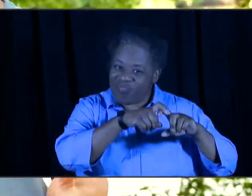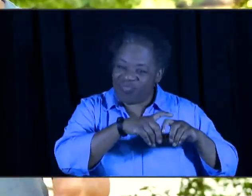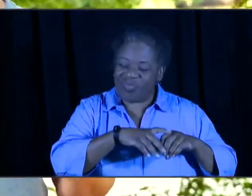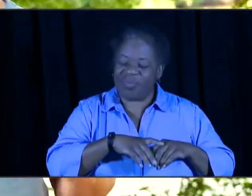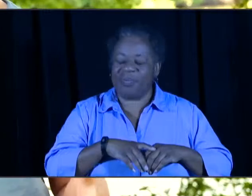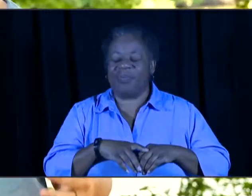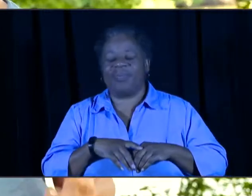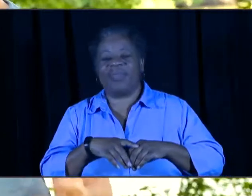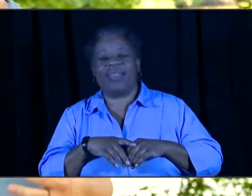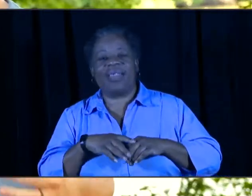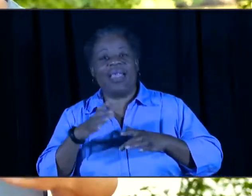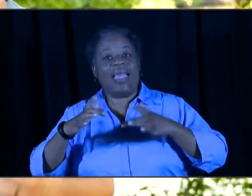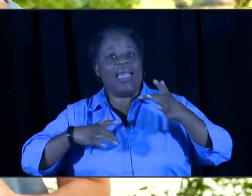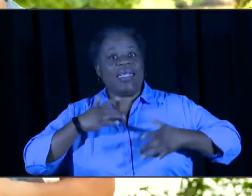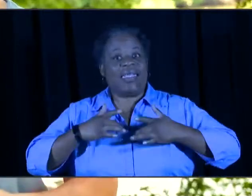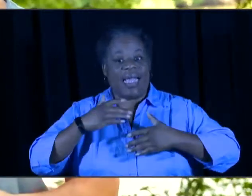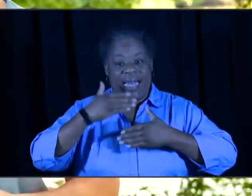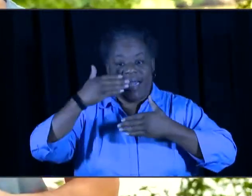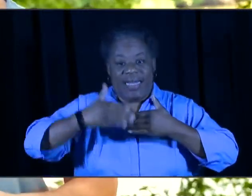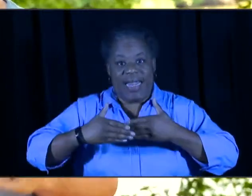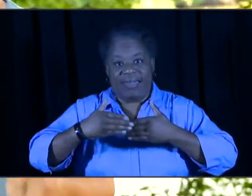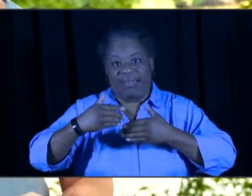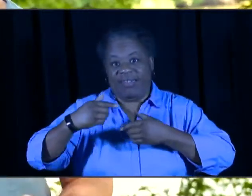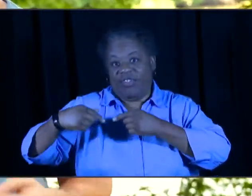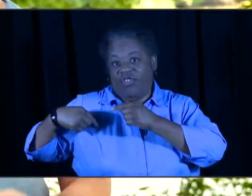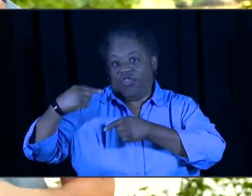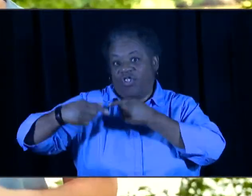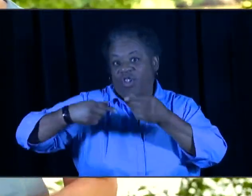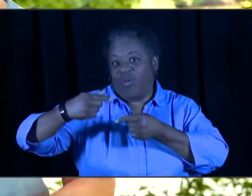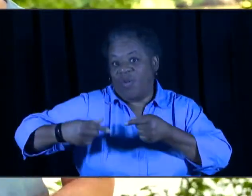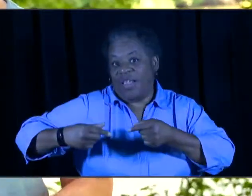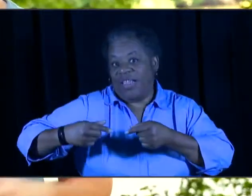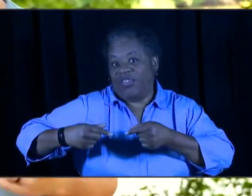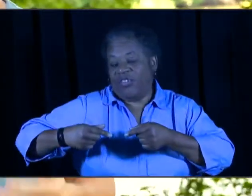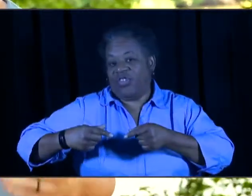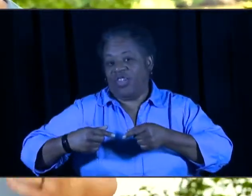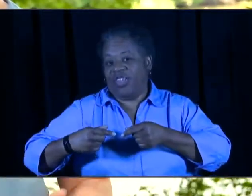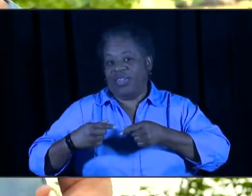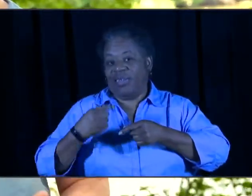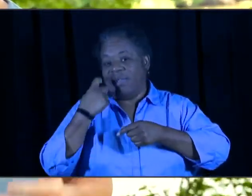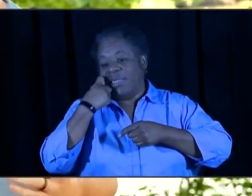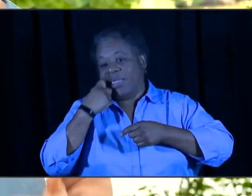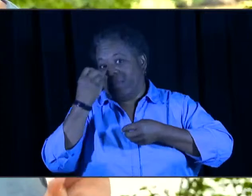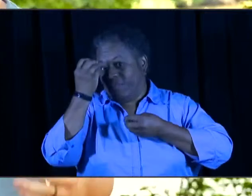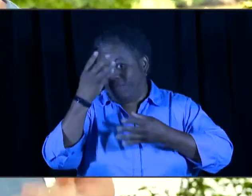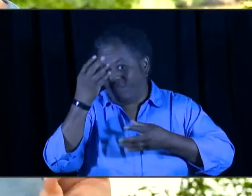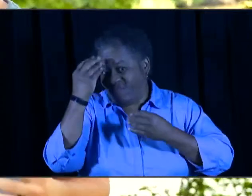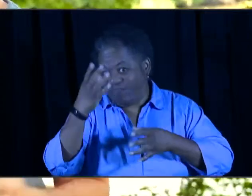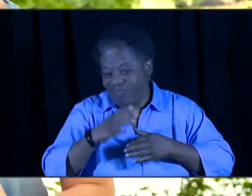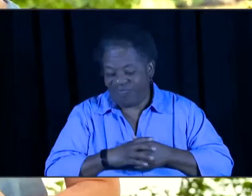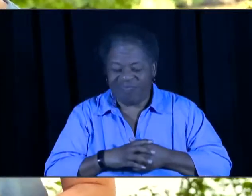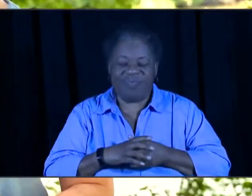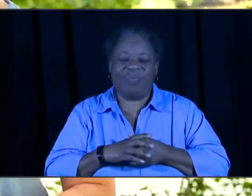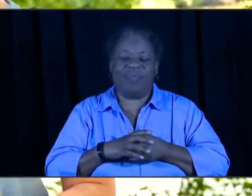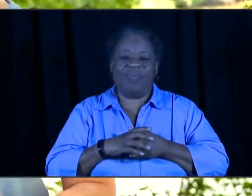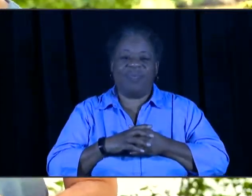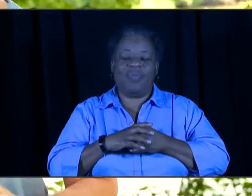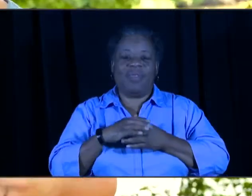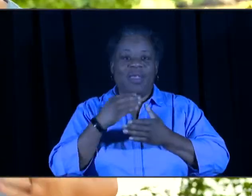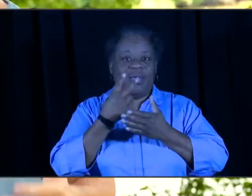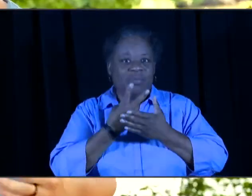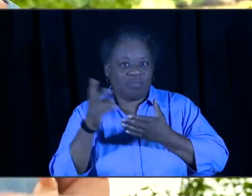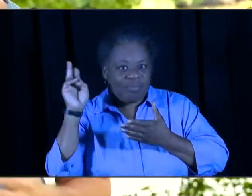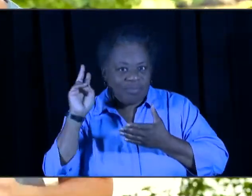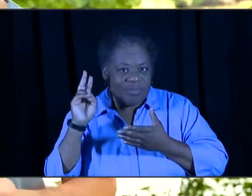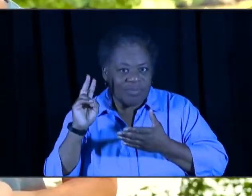just wanted to give you an exciting Next Gen update. First, a couple weeks ago, we had a great time at our first virtual Kids Week. It